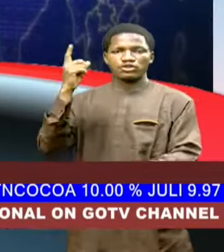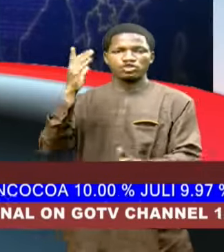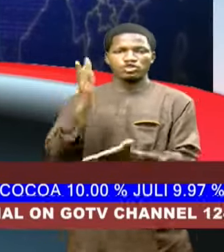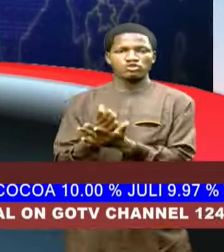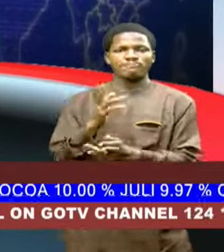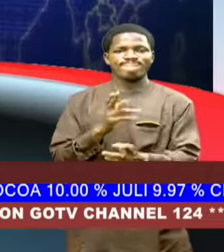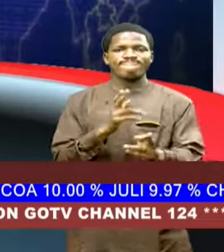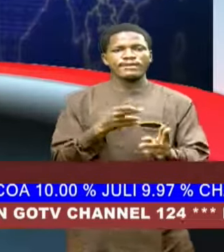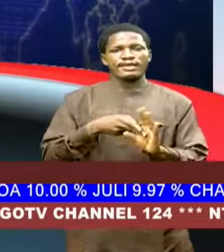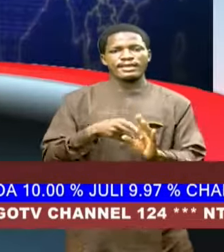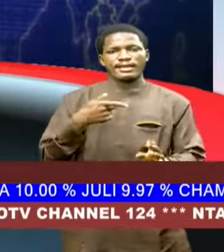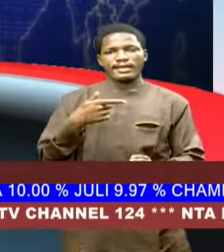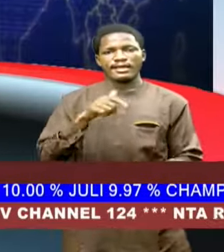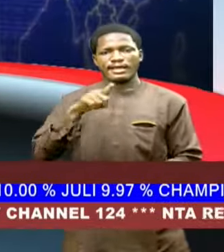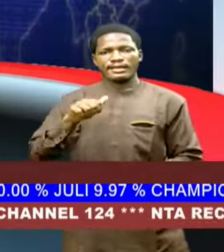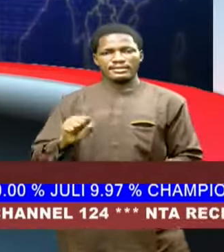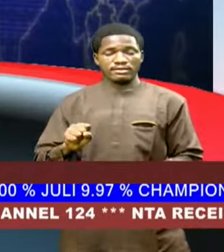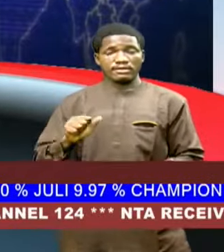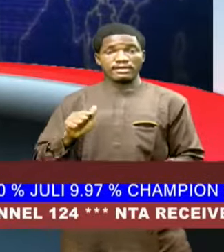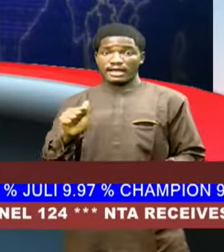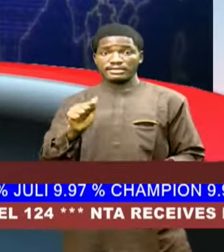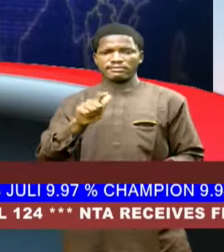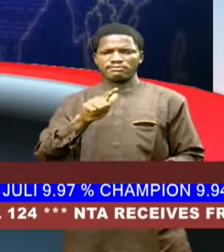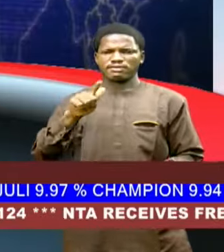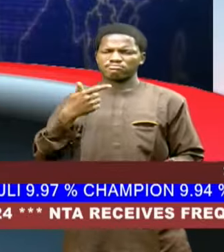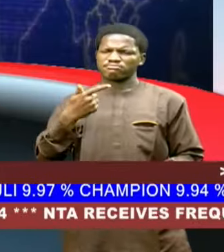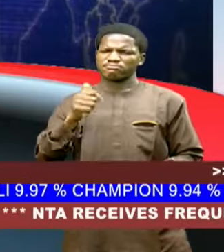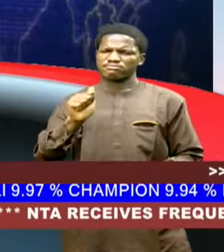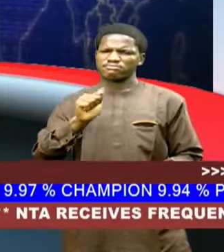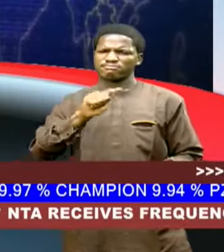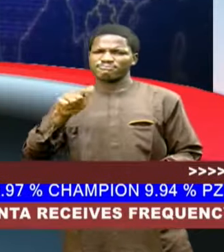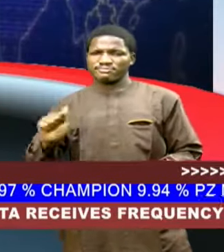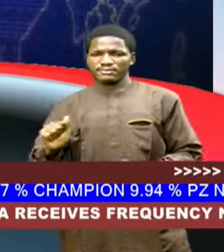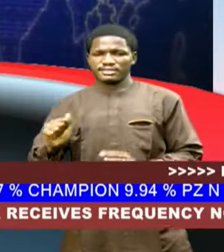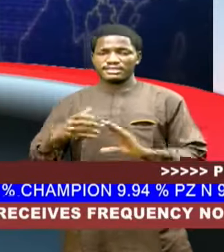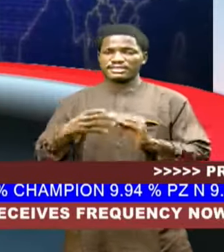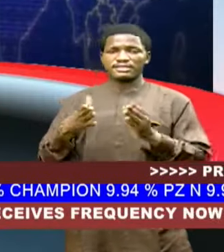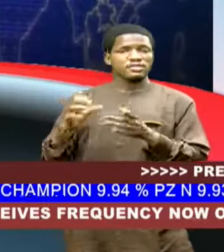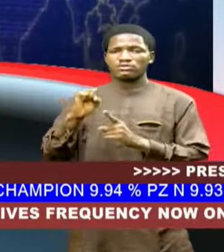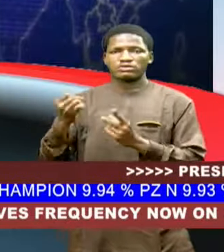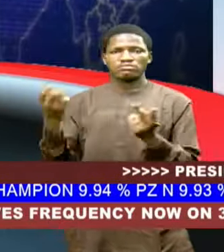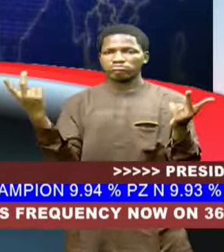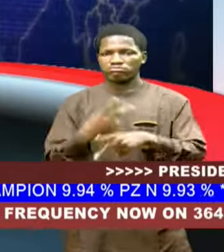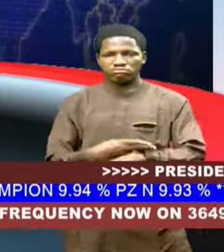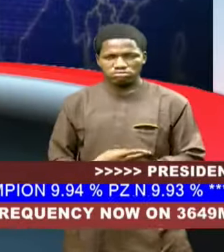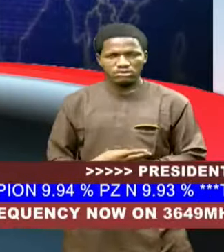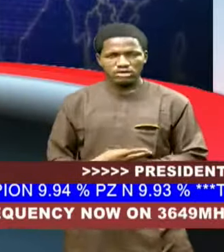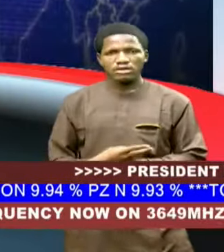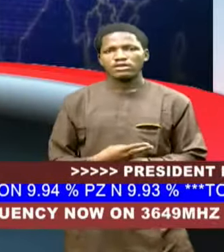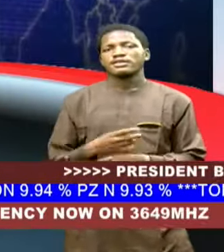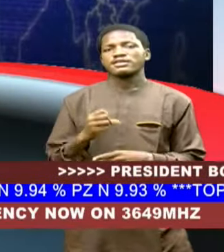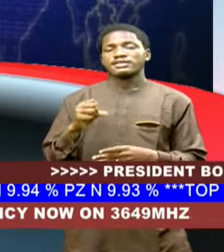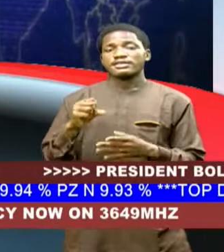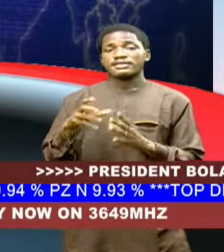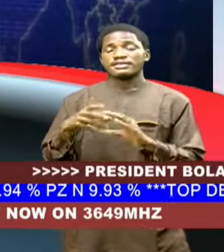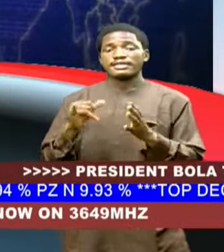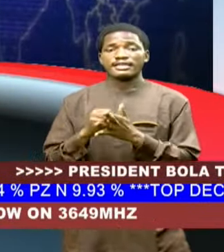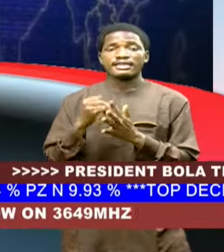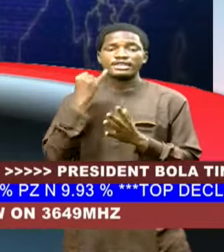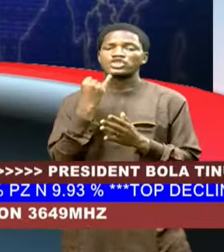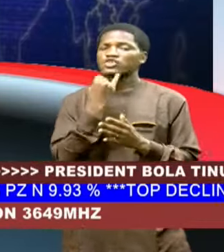Gaza and described the situation as a humanitarian catastrophe, saying Israel must do more on deliveries during a speech